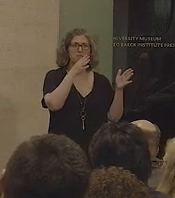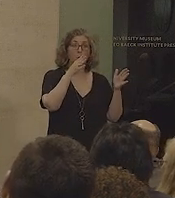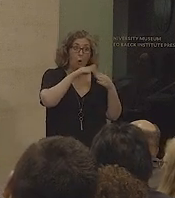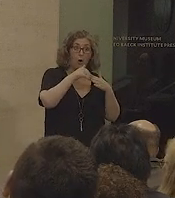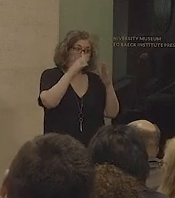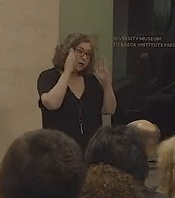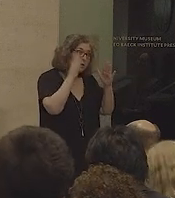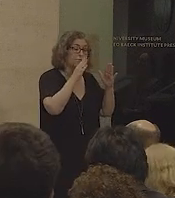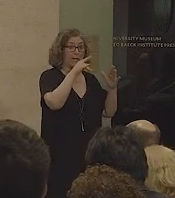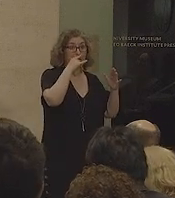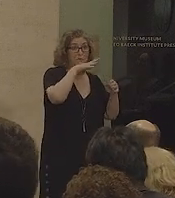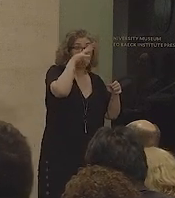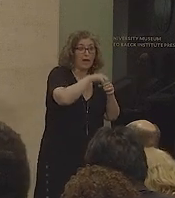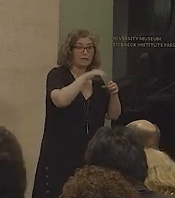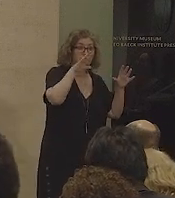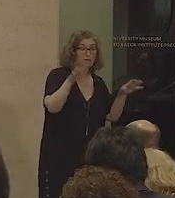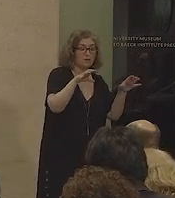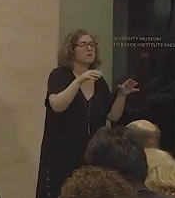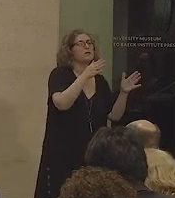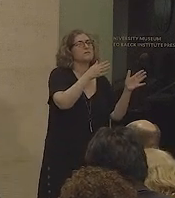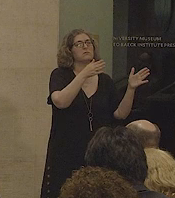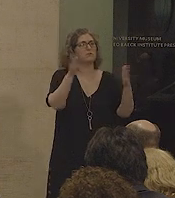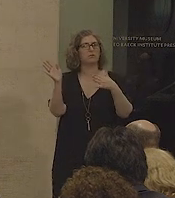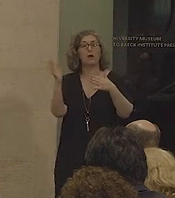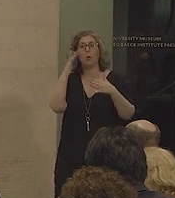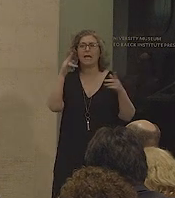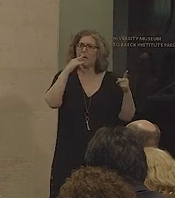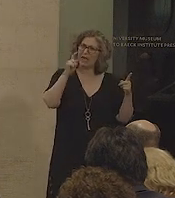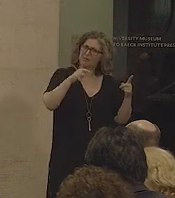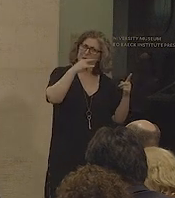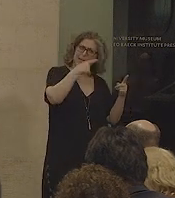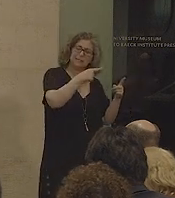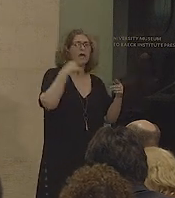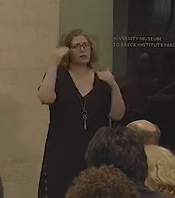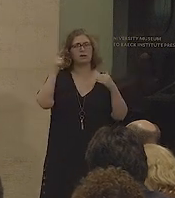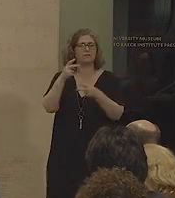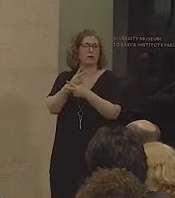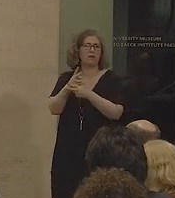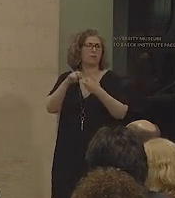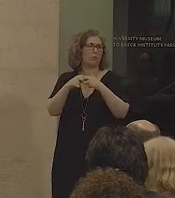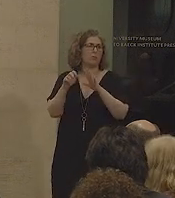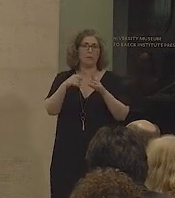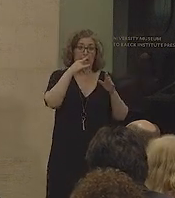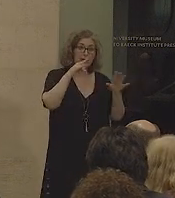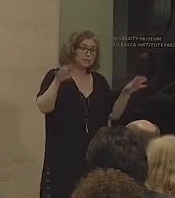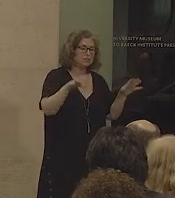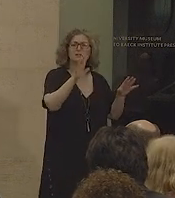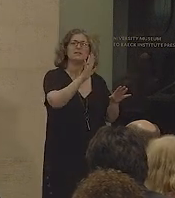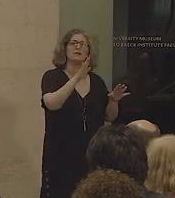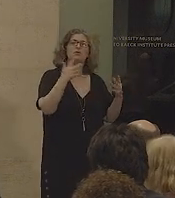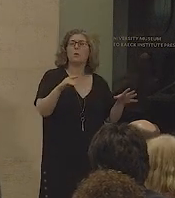so active, because kids need to be kids, and we adults need to take care of this so that kids don't live in